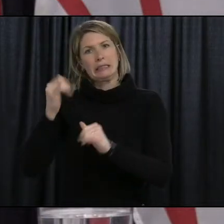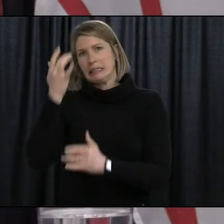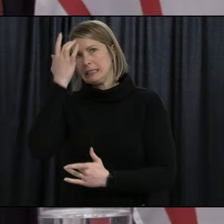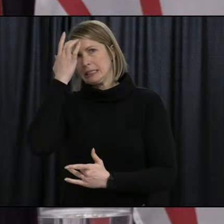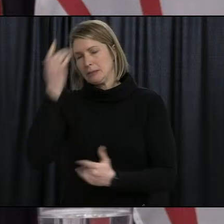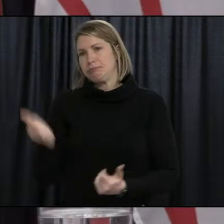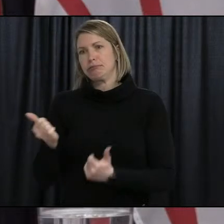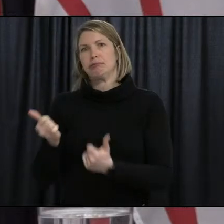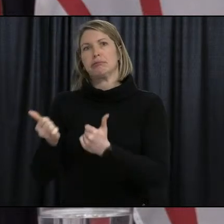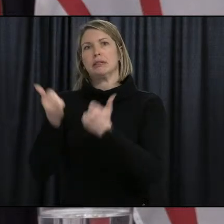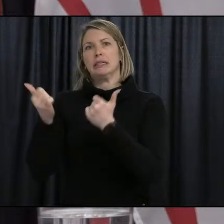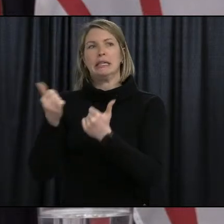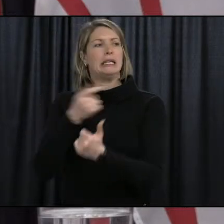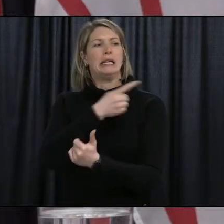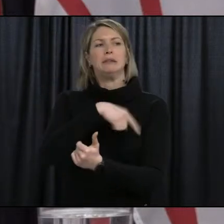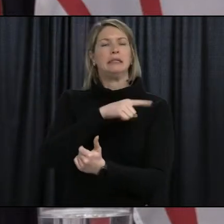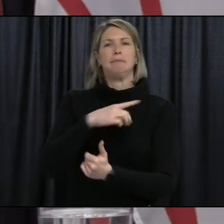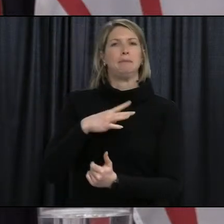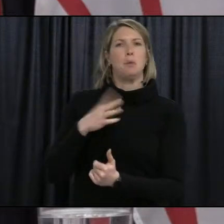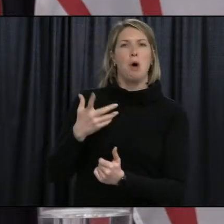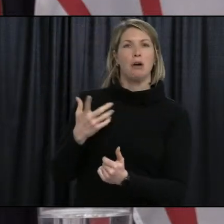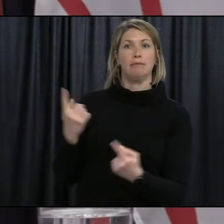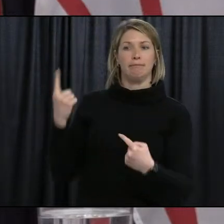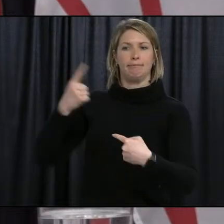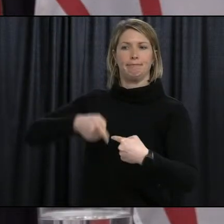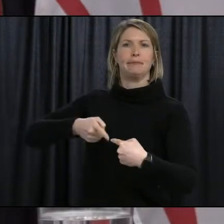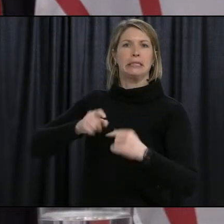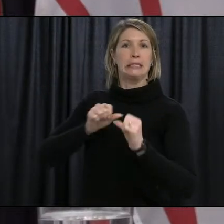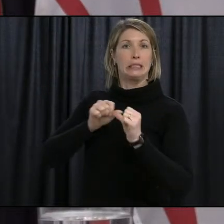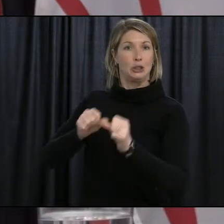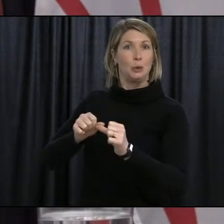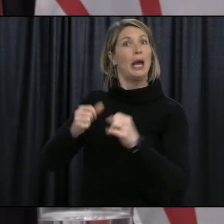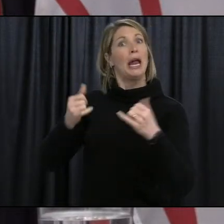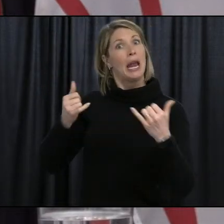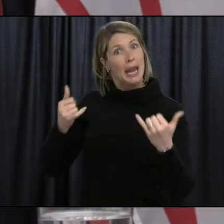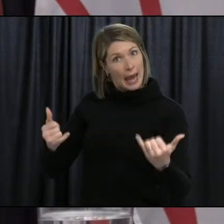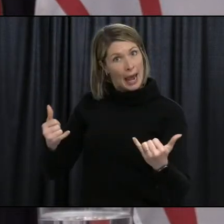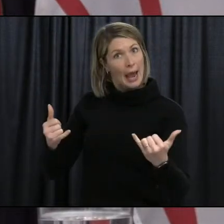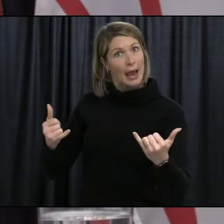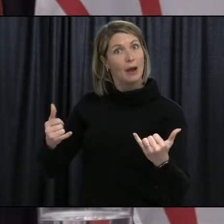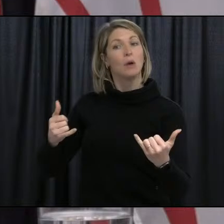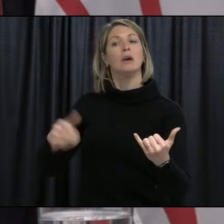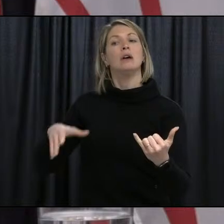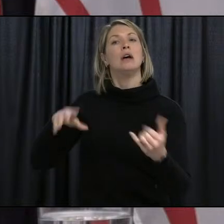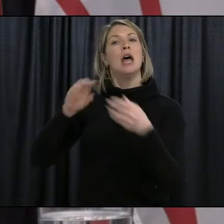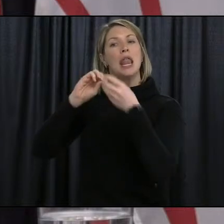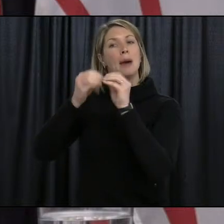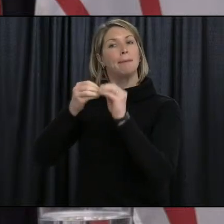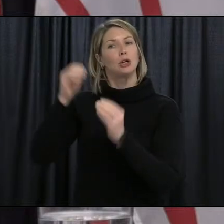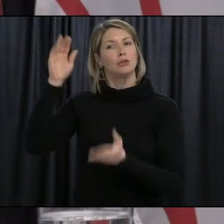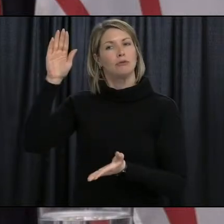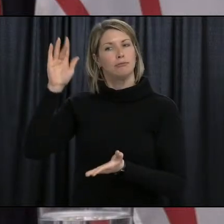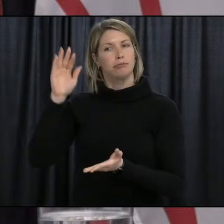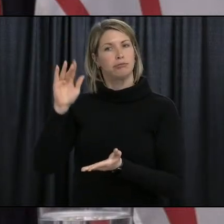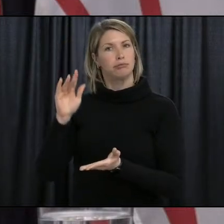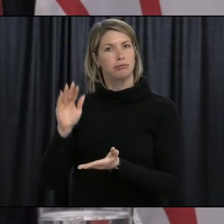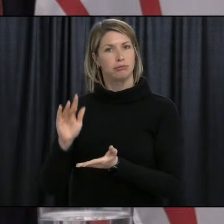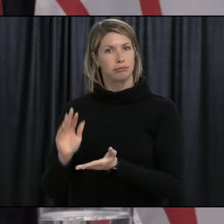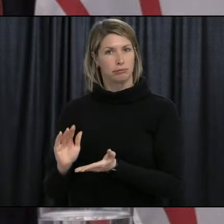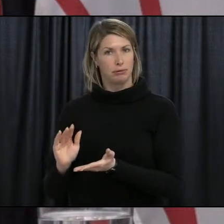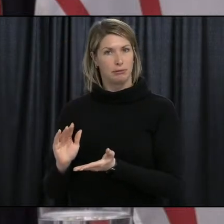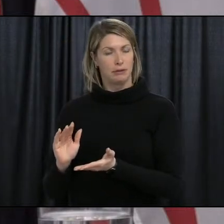that, frankly, we're in an equal position, if not better, arguably, than some of our Atlantic partners. So that's probably